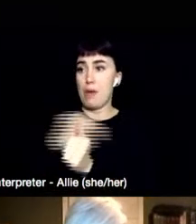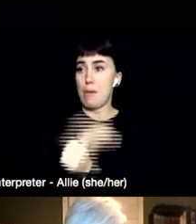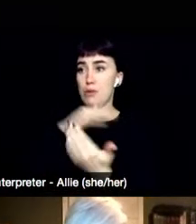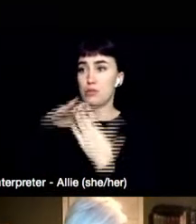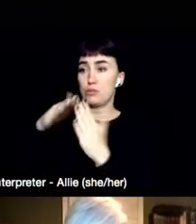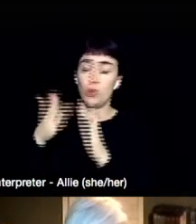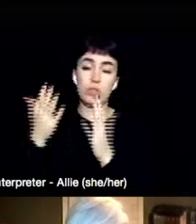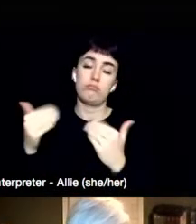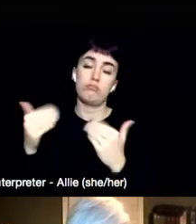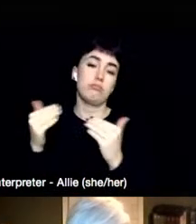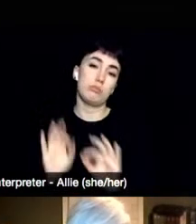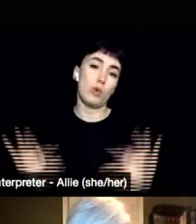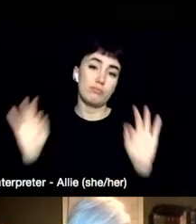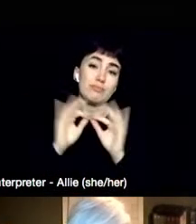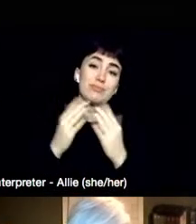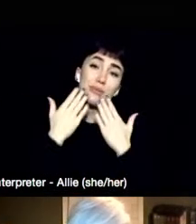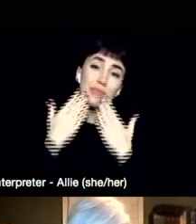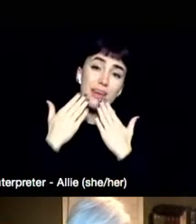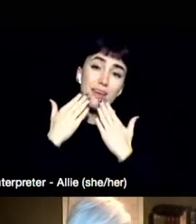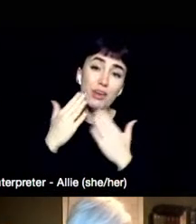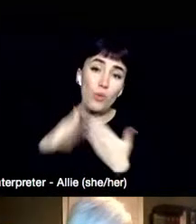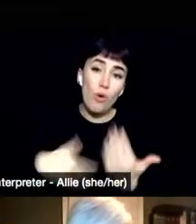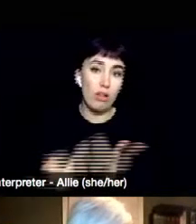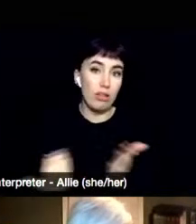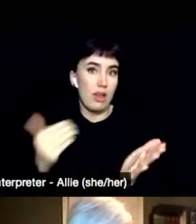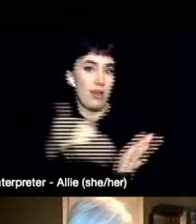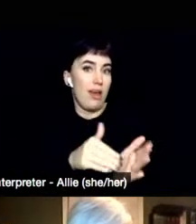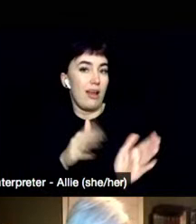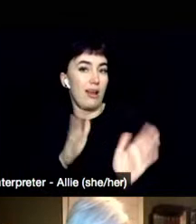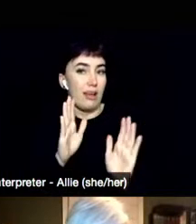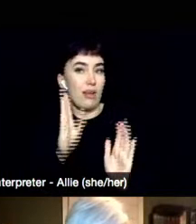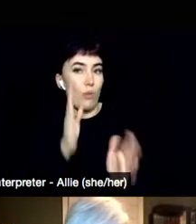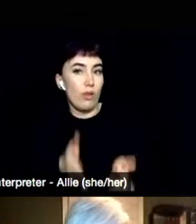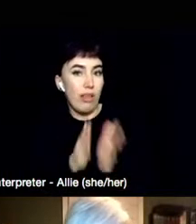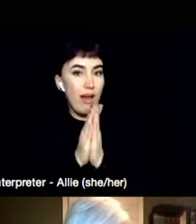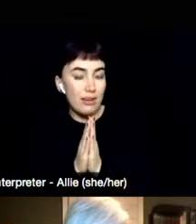important. So thank you all. And again, I will ask